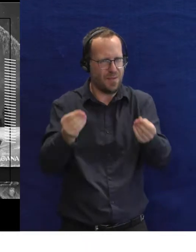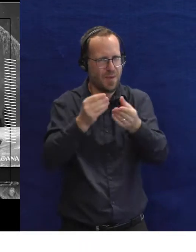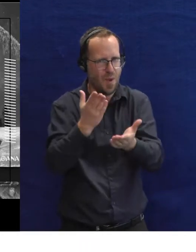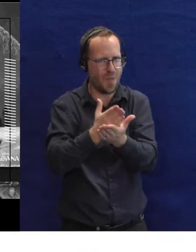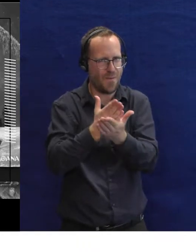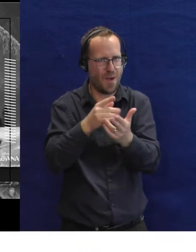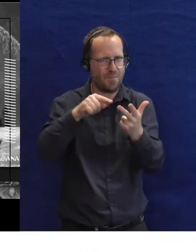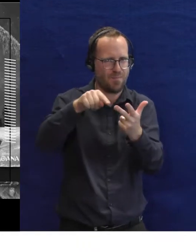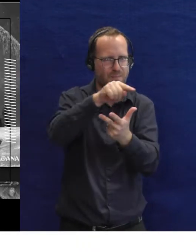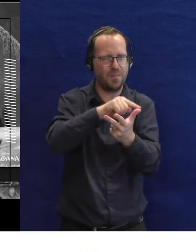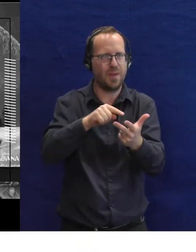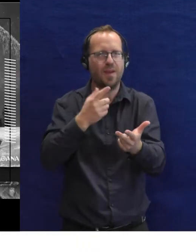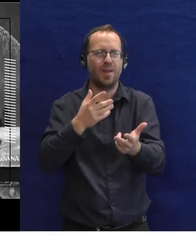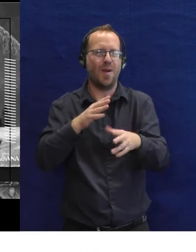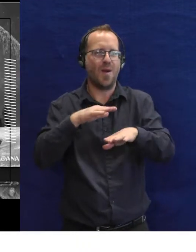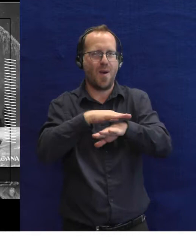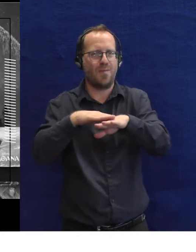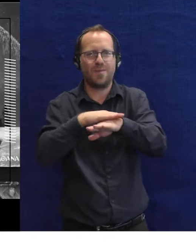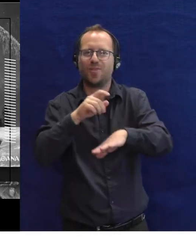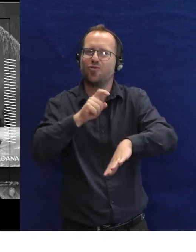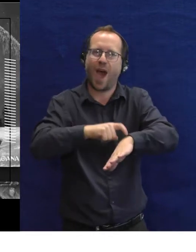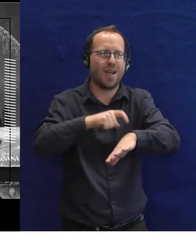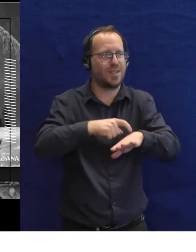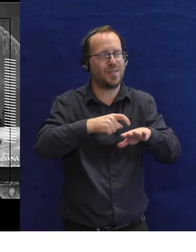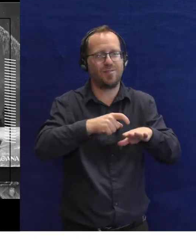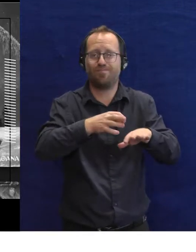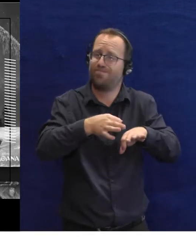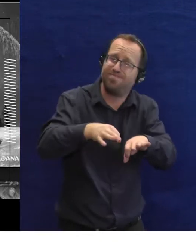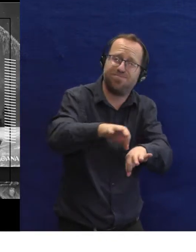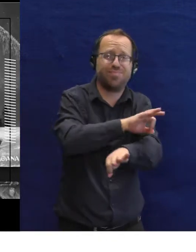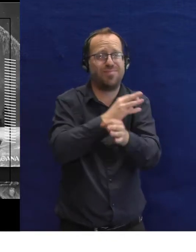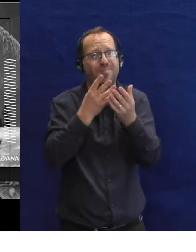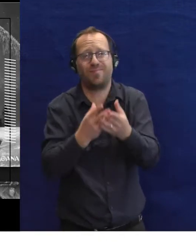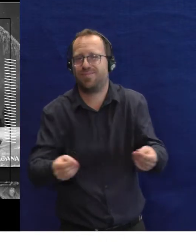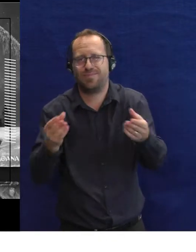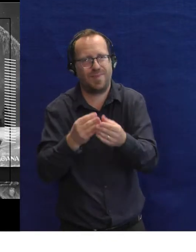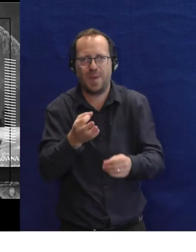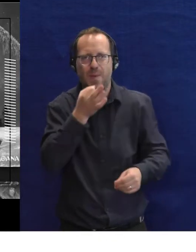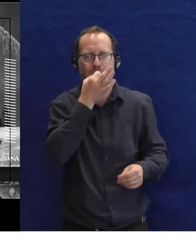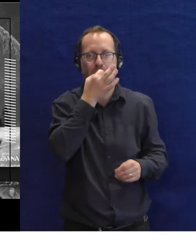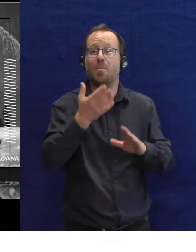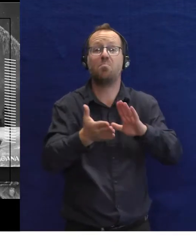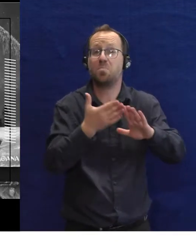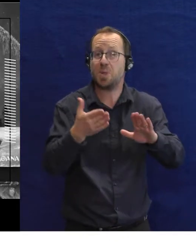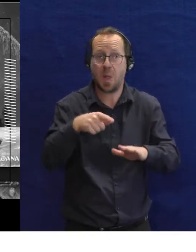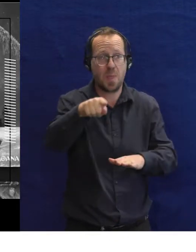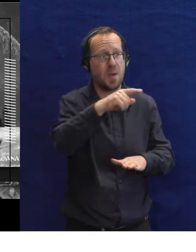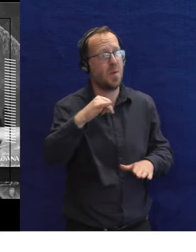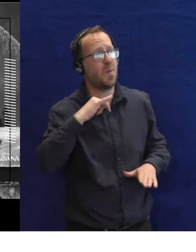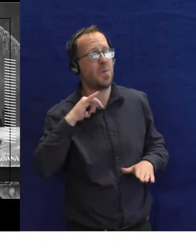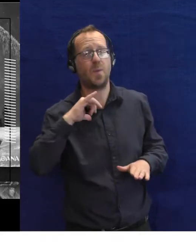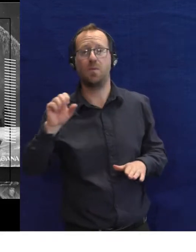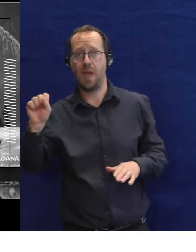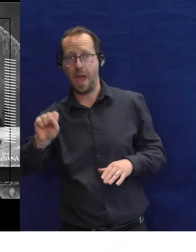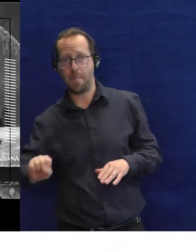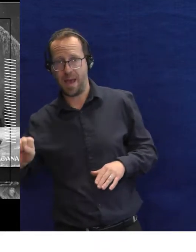streamers, but I think due to the time I will just skip it. If you're interested in the differences, how Amazon, how Netflix, Disney Plus,